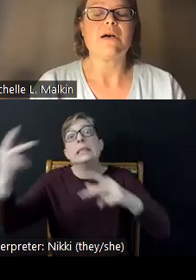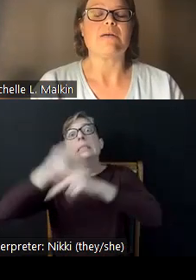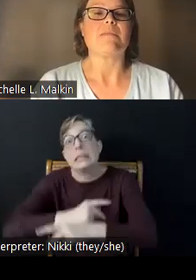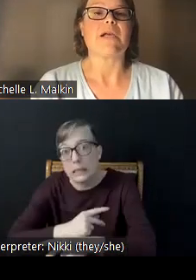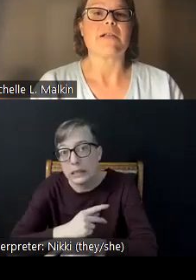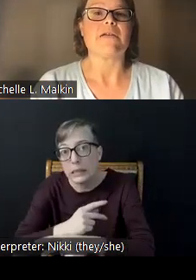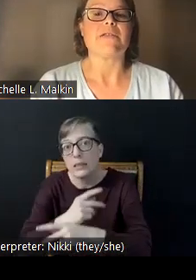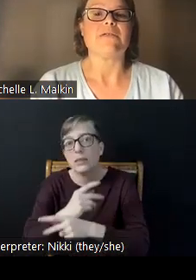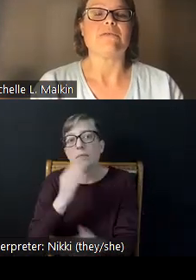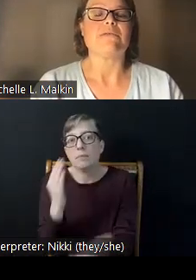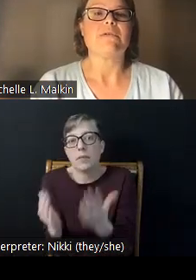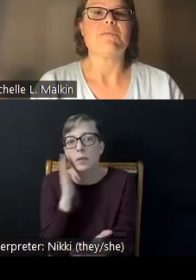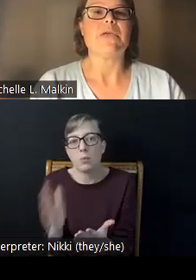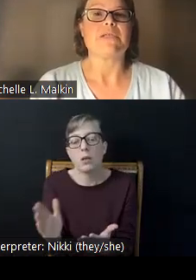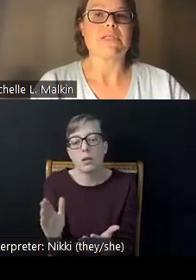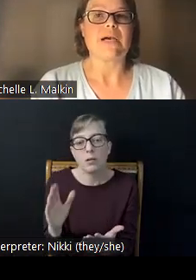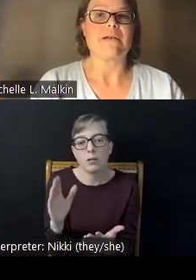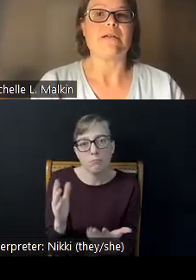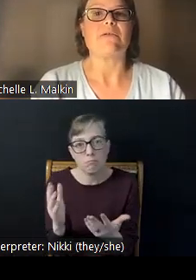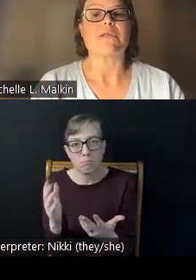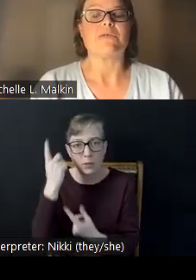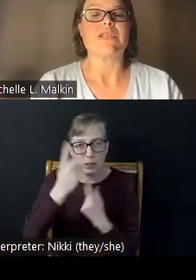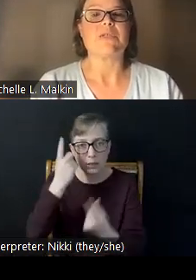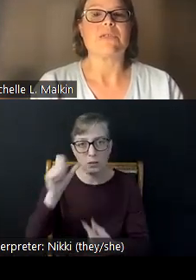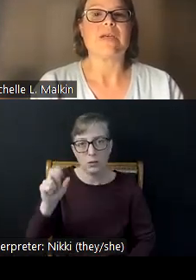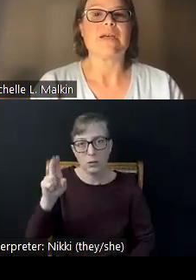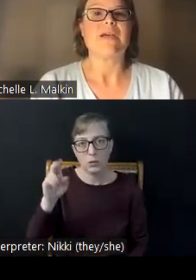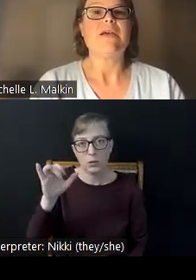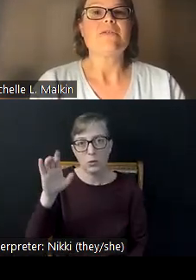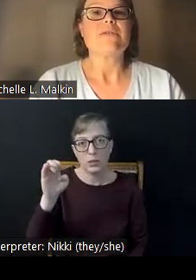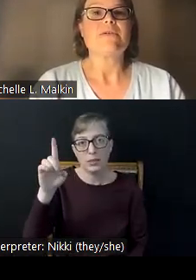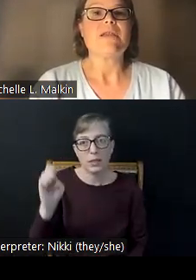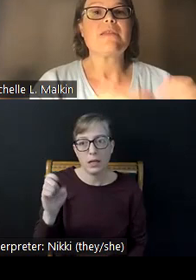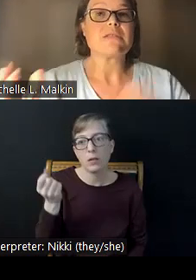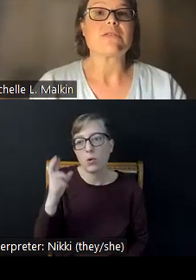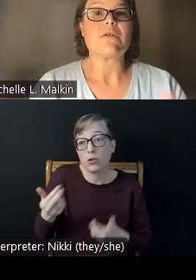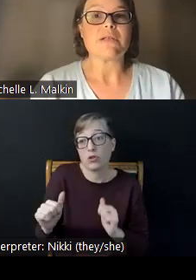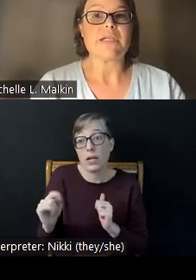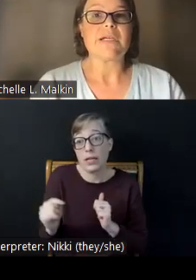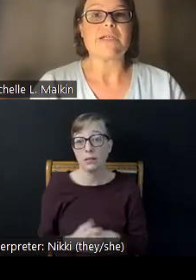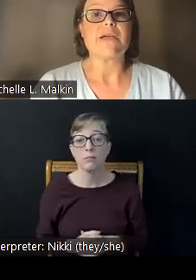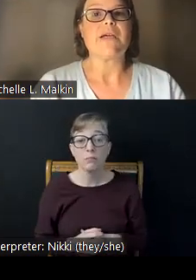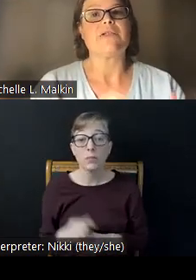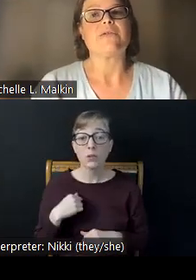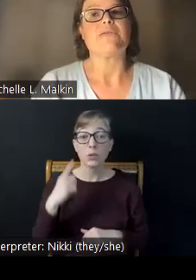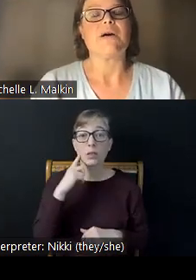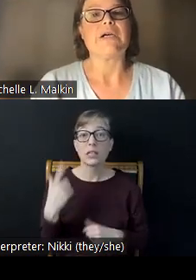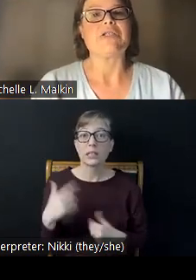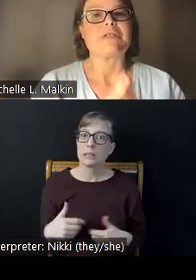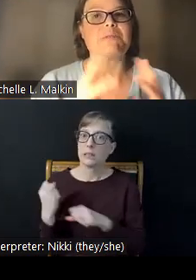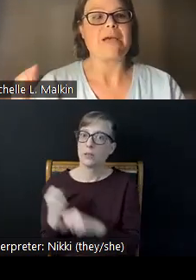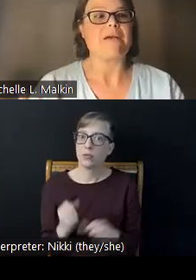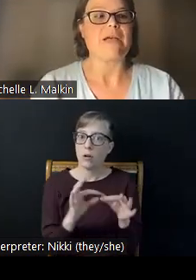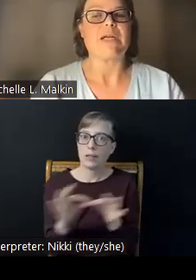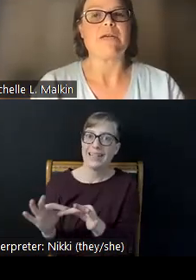increased likelihood to be suicidal or to attempt suicide. So I think there's a strong link here. And so I